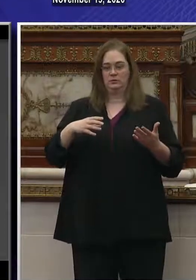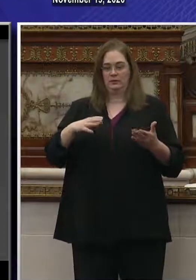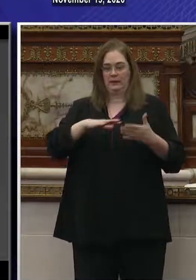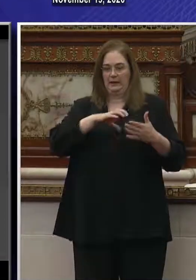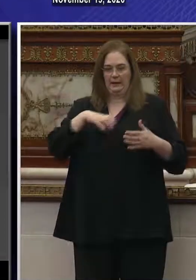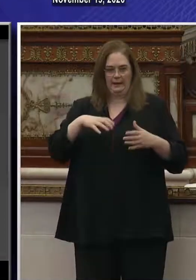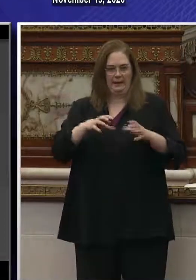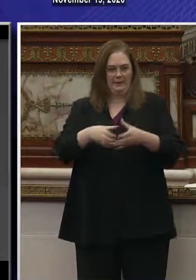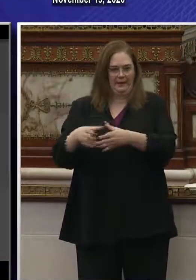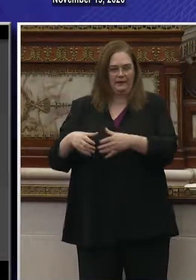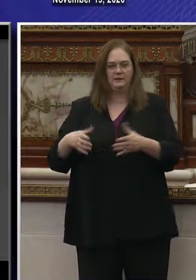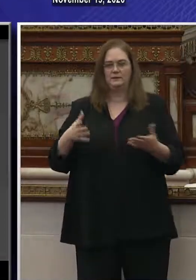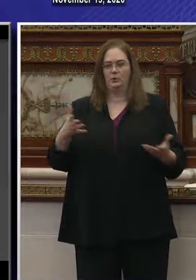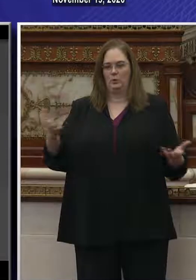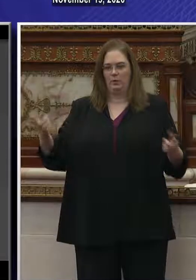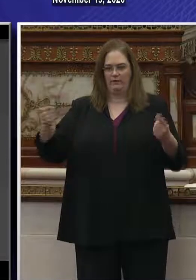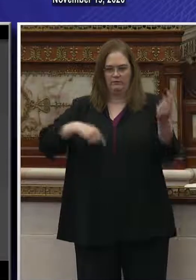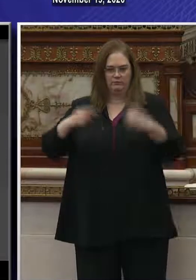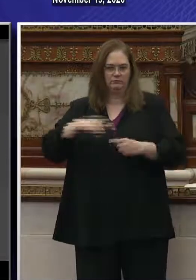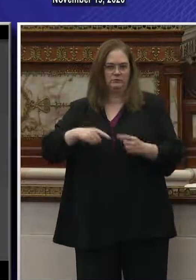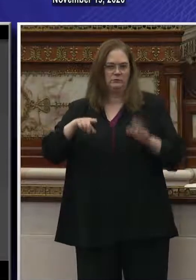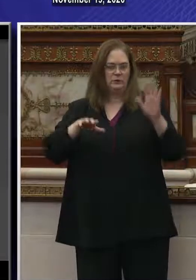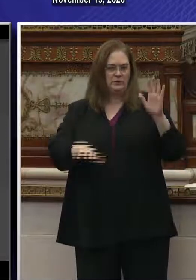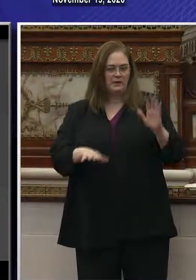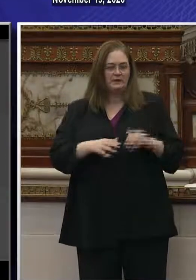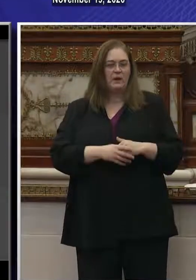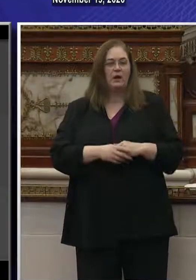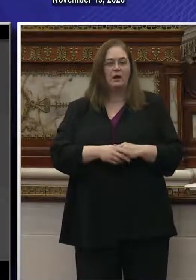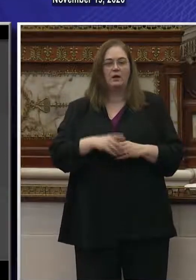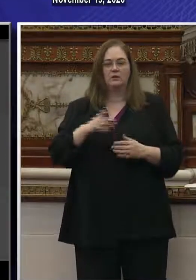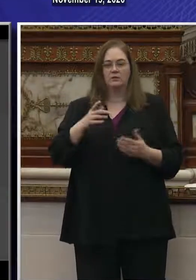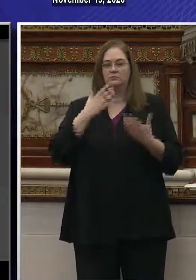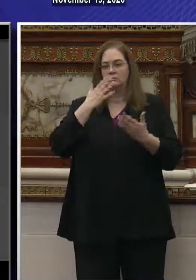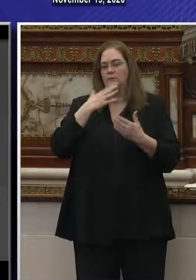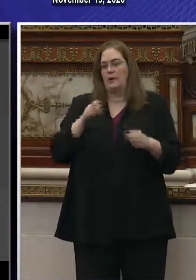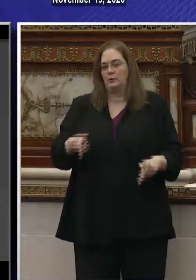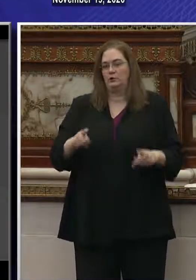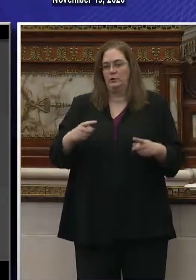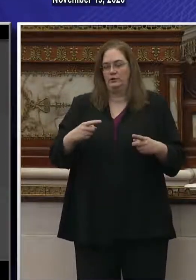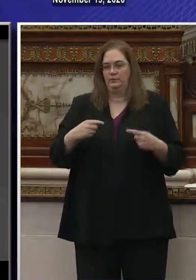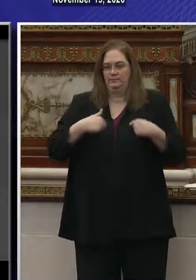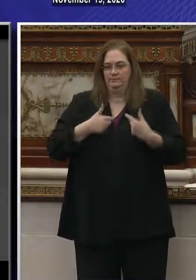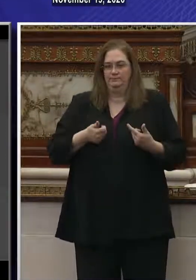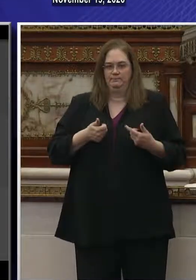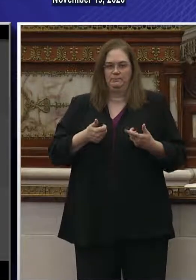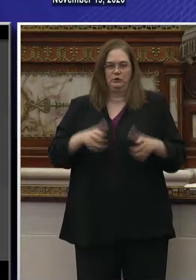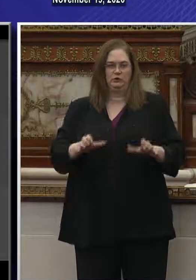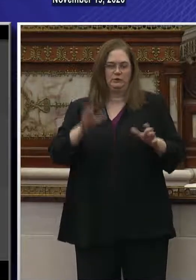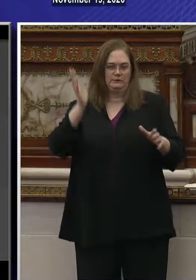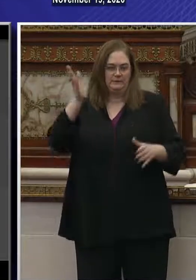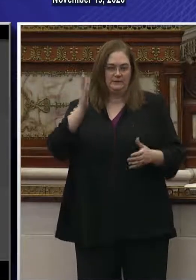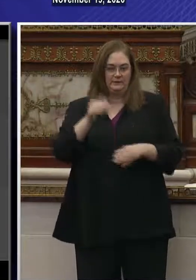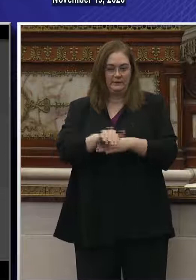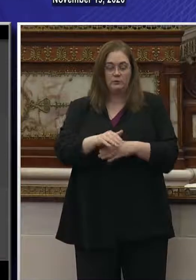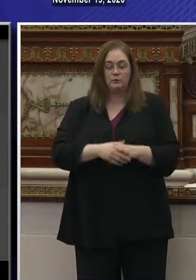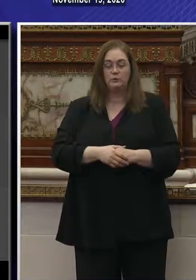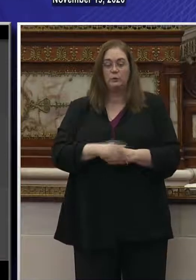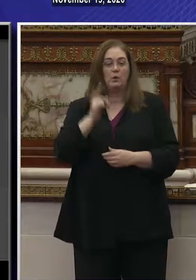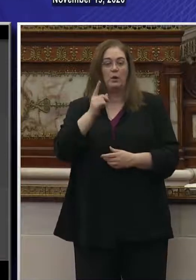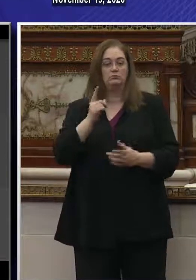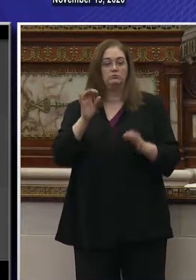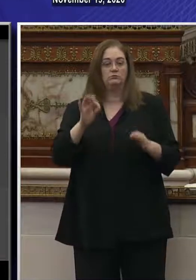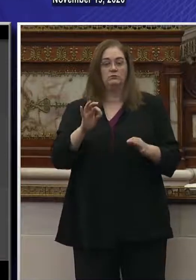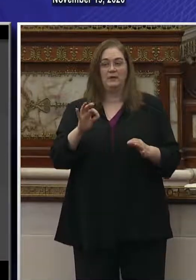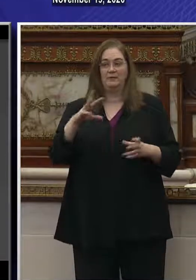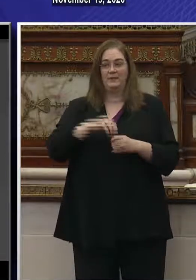and others who have here to testify for the opportunity to speak here this afternoon. And one of the beauties of being in the